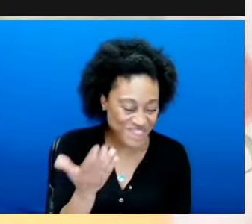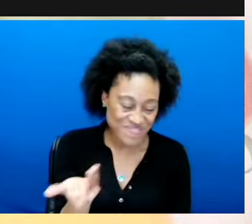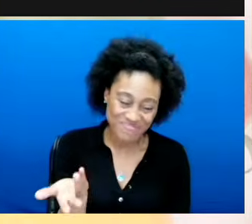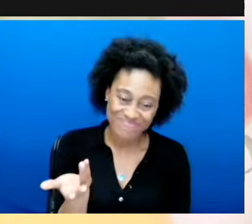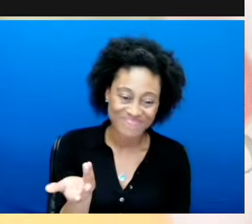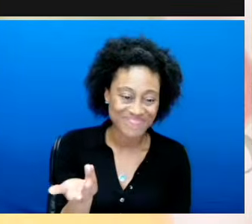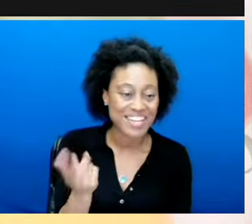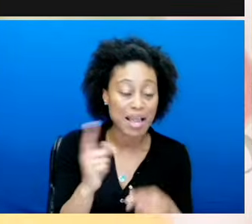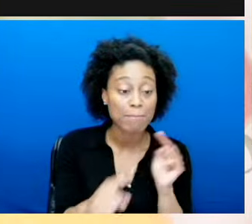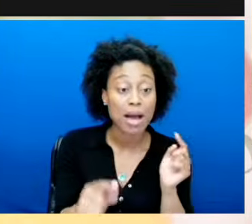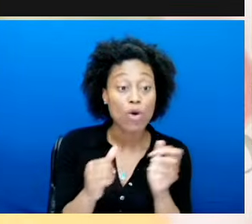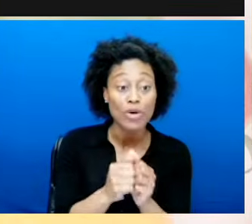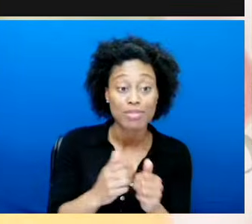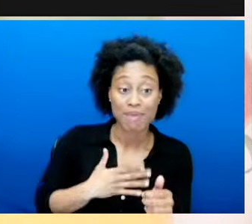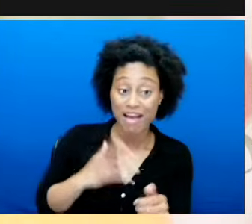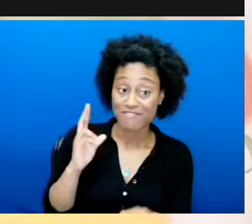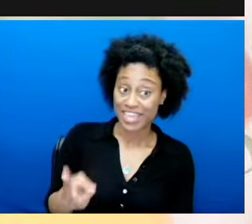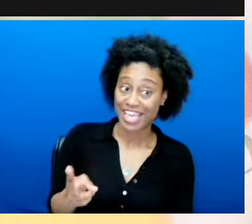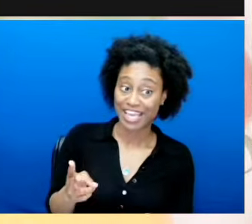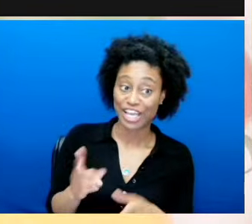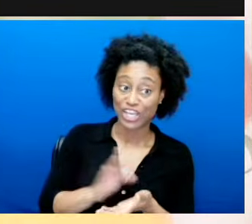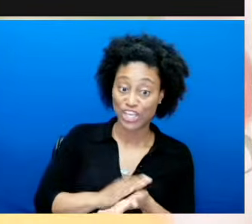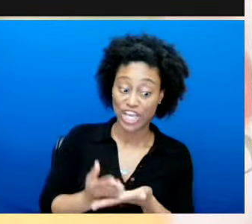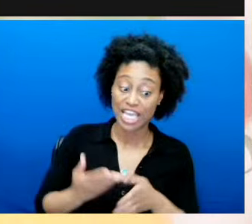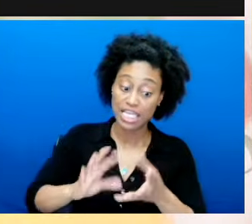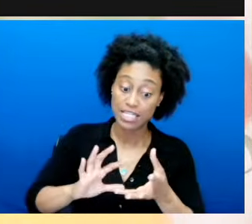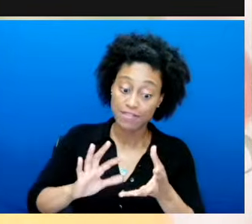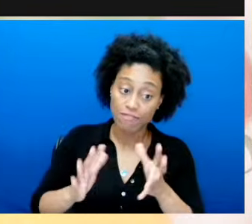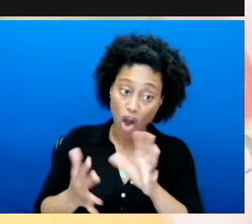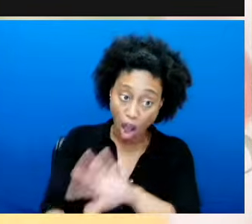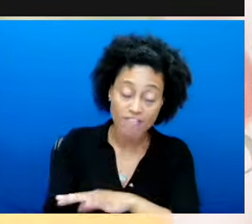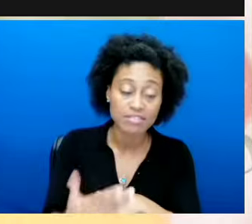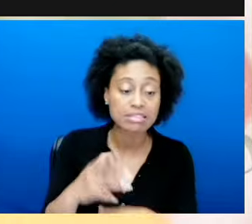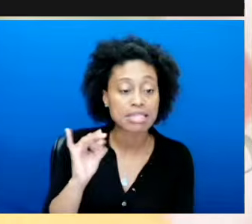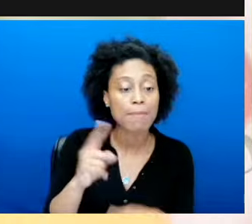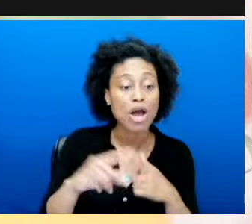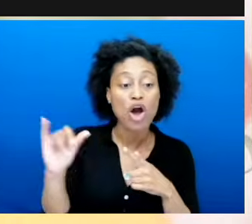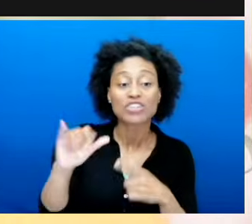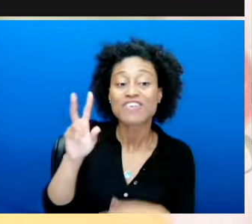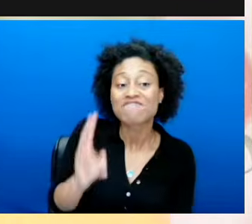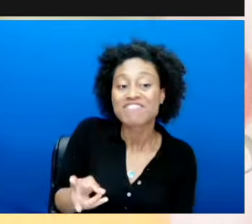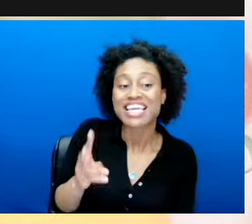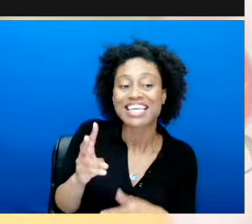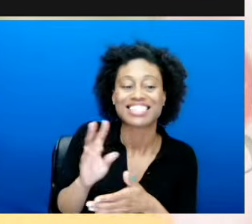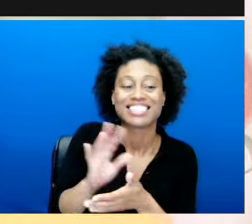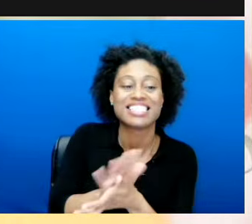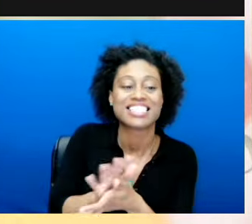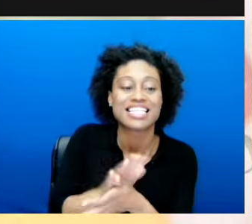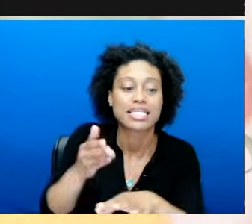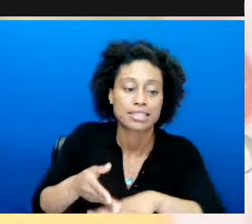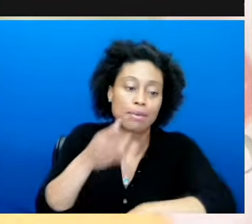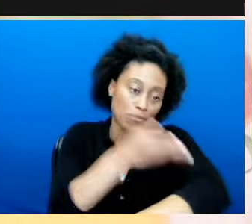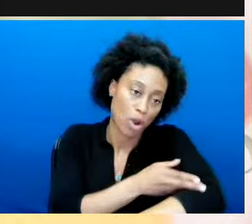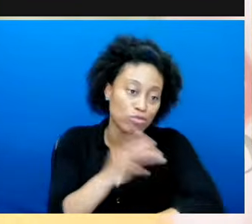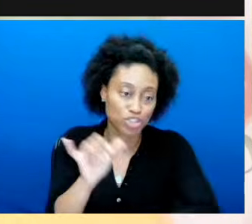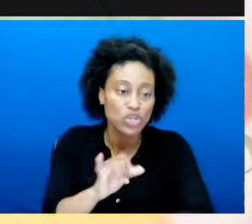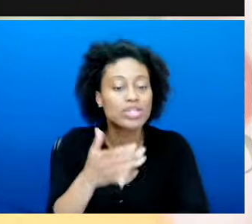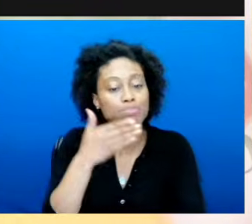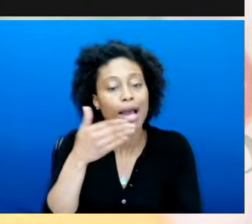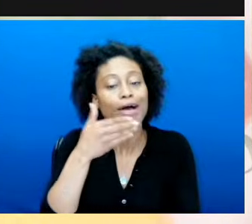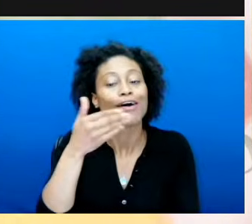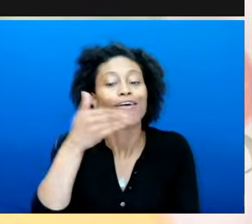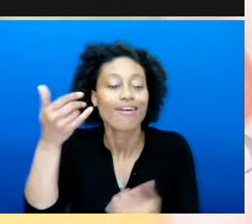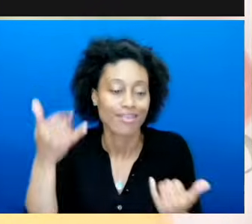I think with my vegan cooking evolving, but also with vegan cheese evolving, it got better over the years.